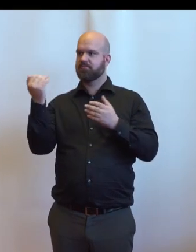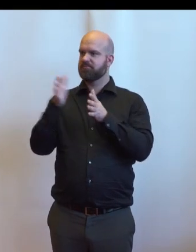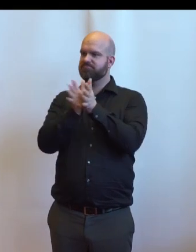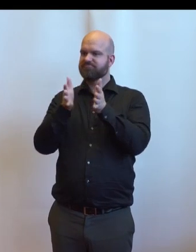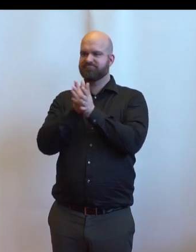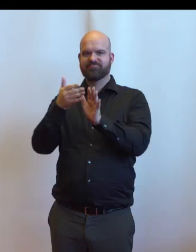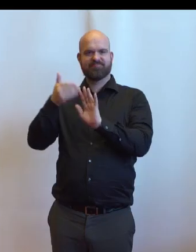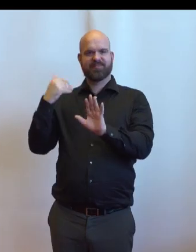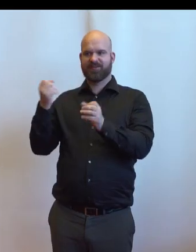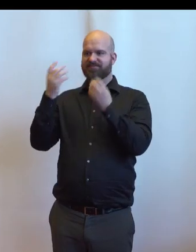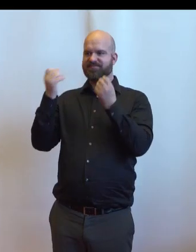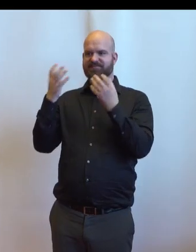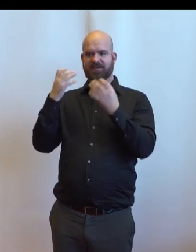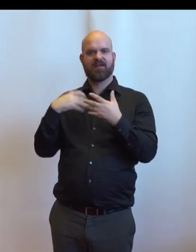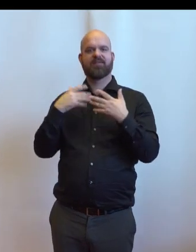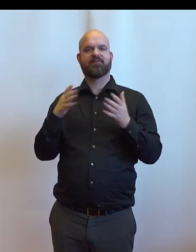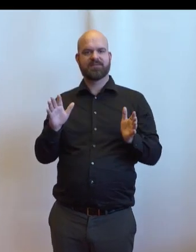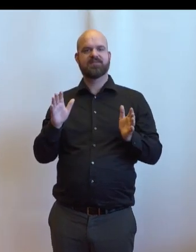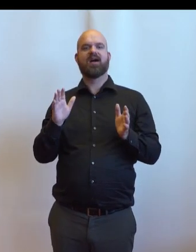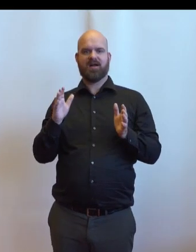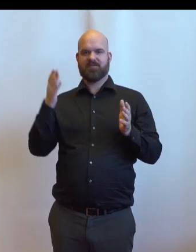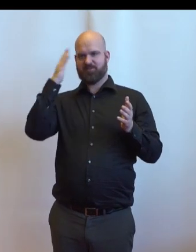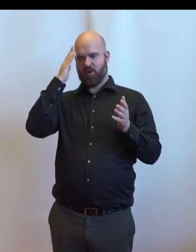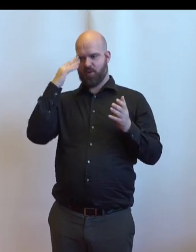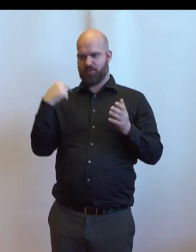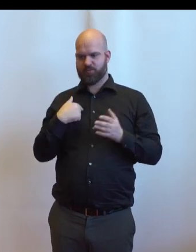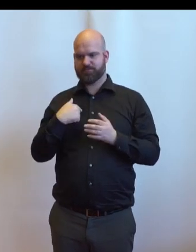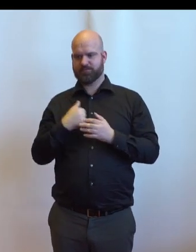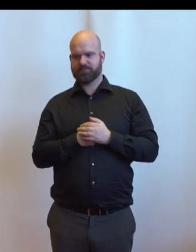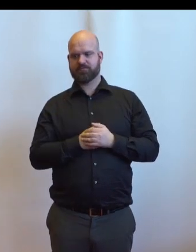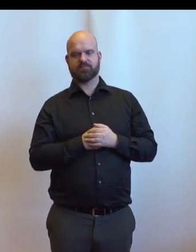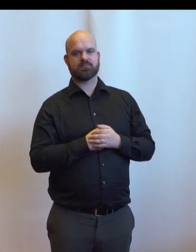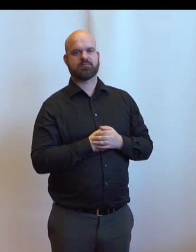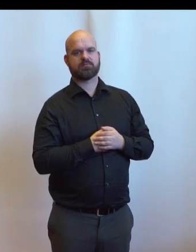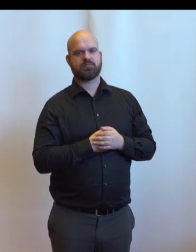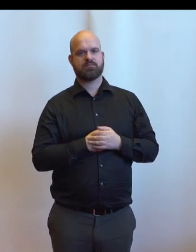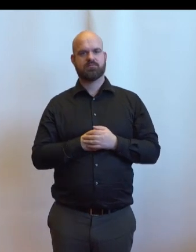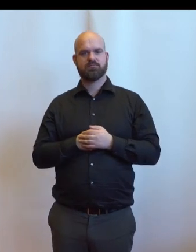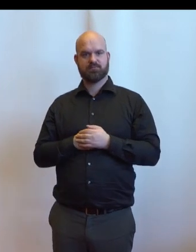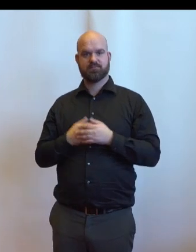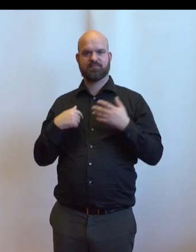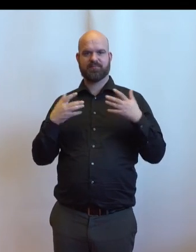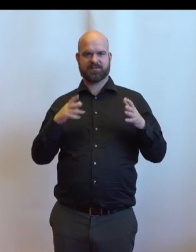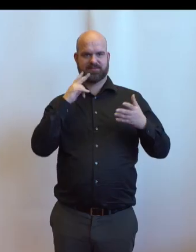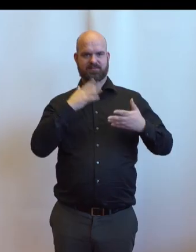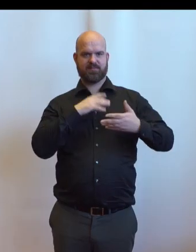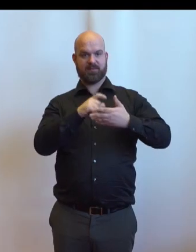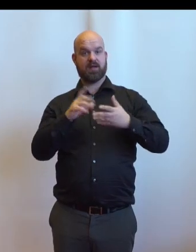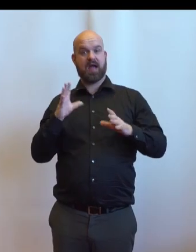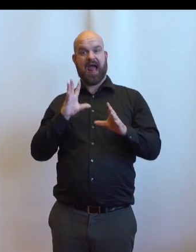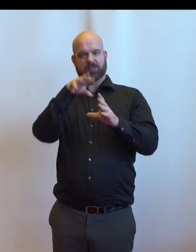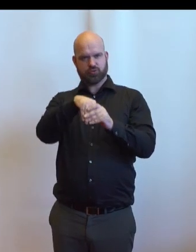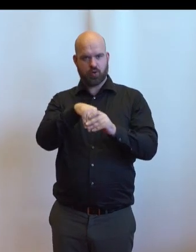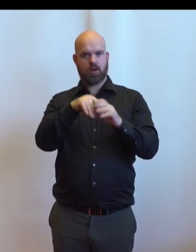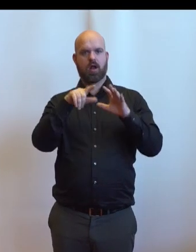I'm very glad to be with you today. I'm Head of Accessibility and Digital Inclusion for Atos. I'm also the Global Lead for Disability for our staff